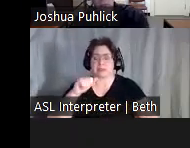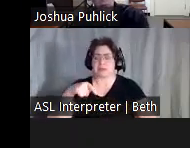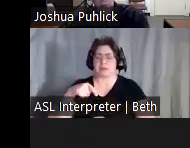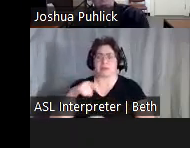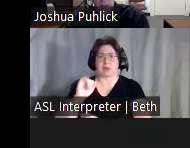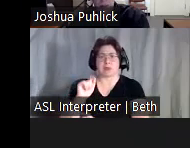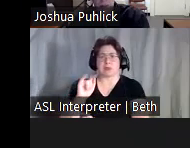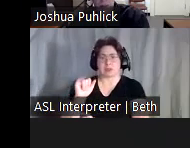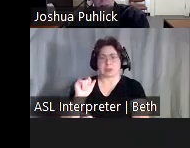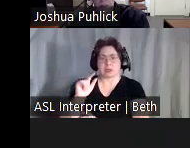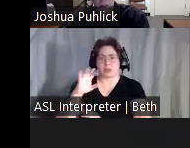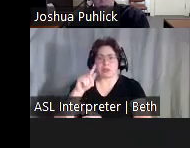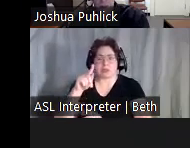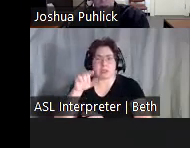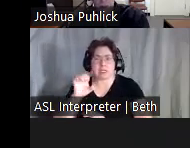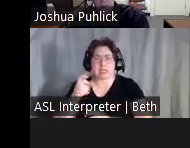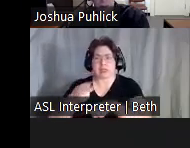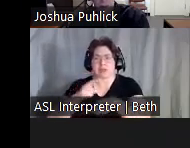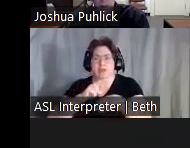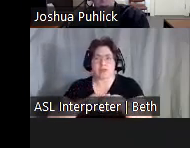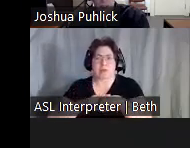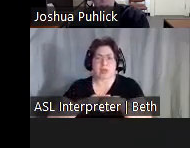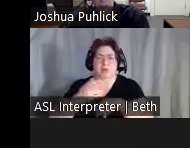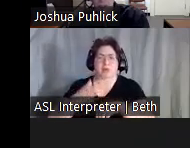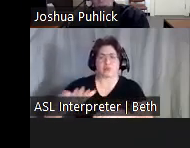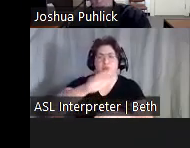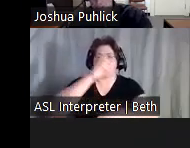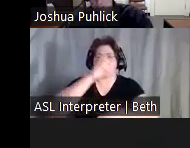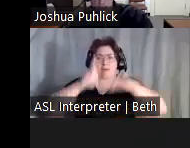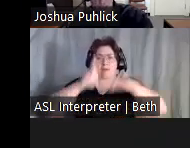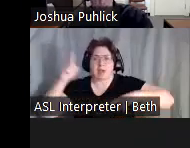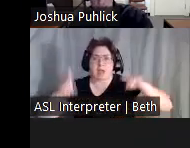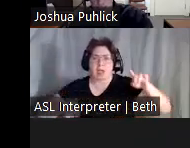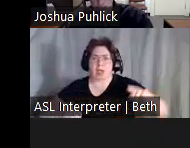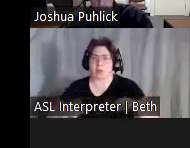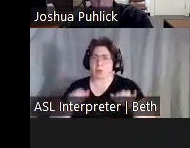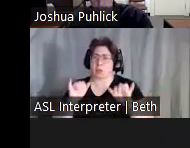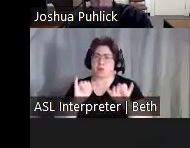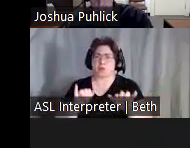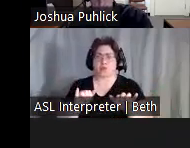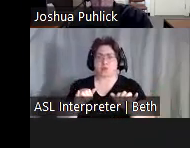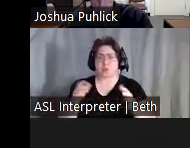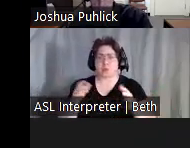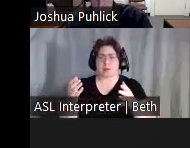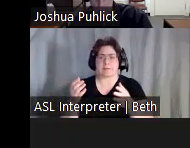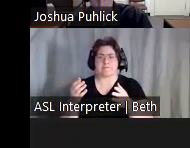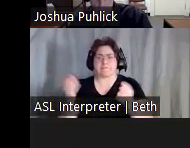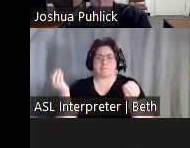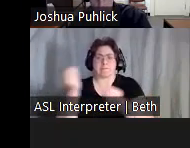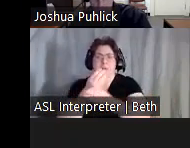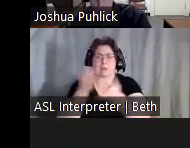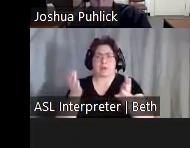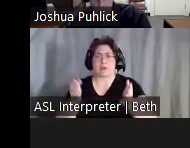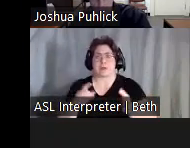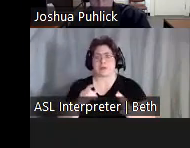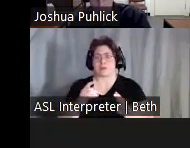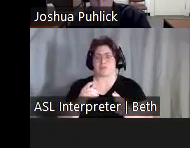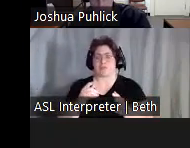but not directing silvicultural prescriptions. So, not that we should abandon the concepts